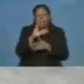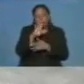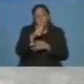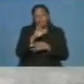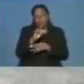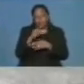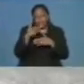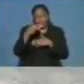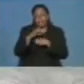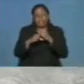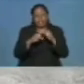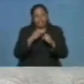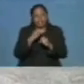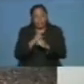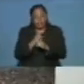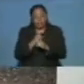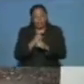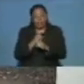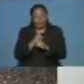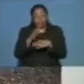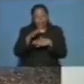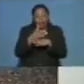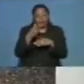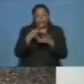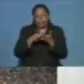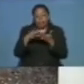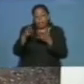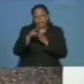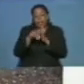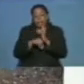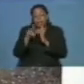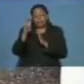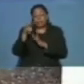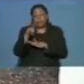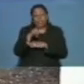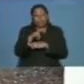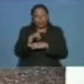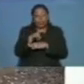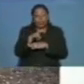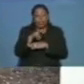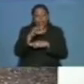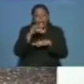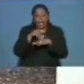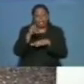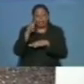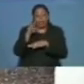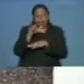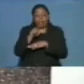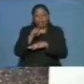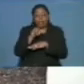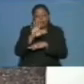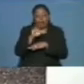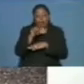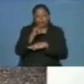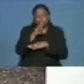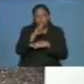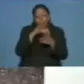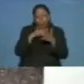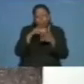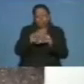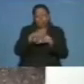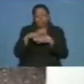the following year, with the average monthly payment for 2022 at $25.2 million compared